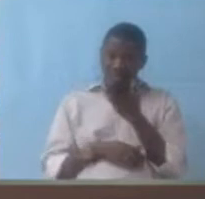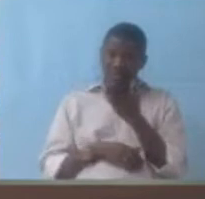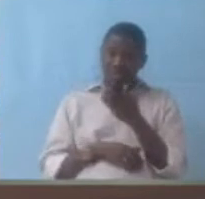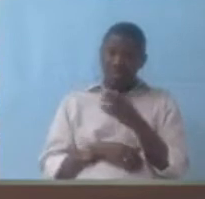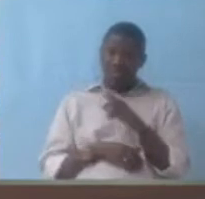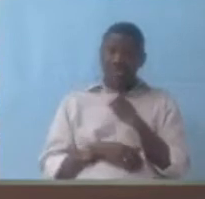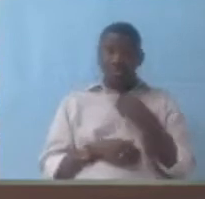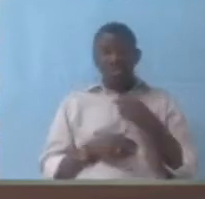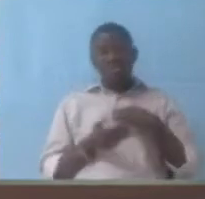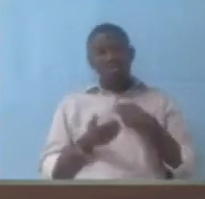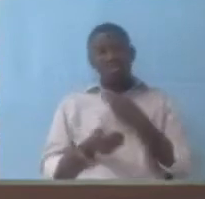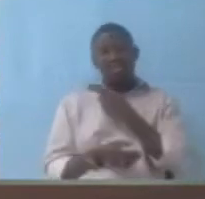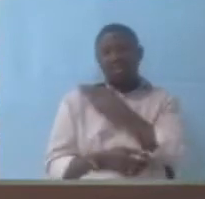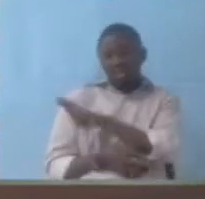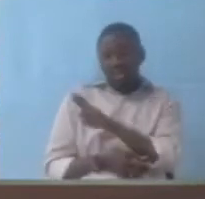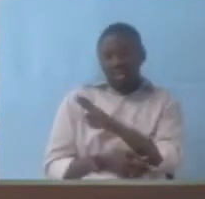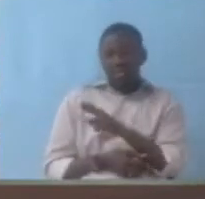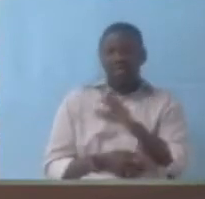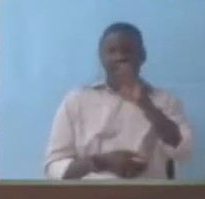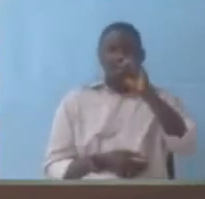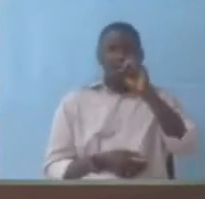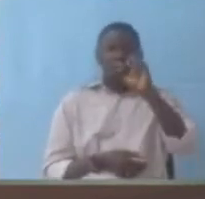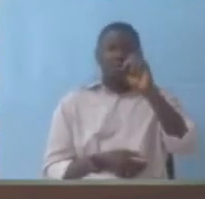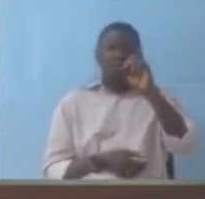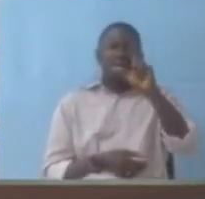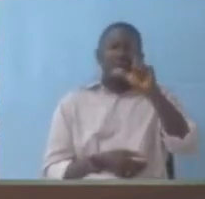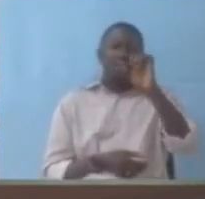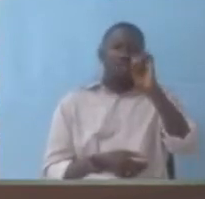Should I have resigned as Solicitor General?